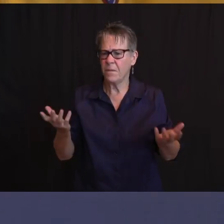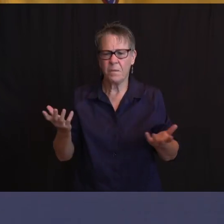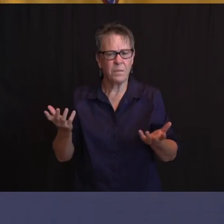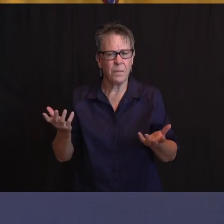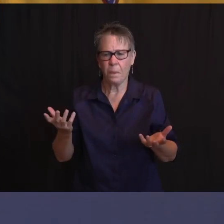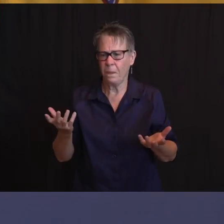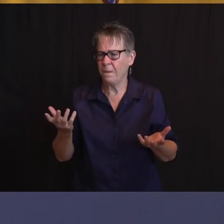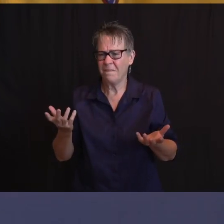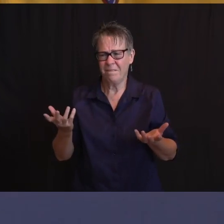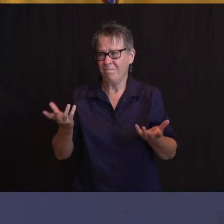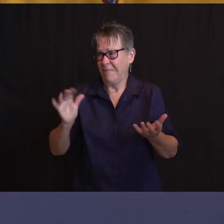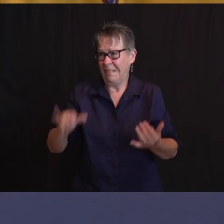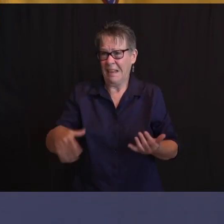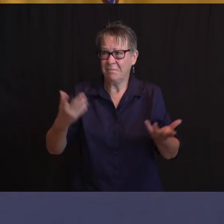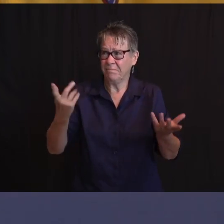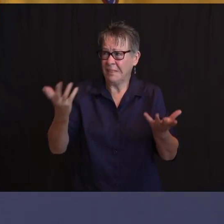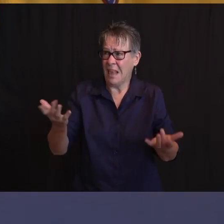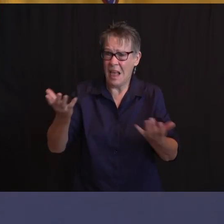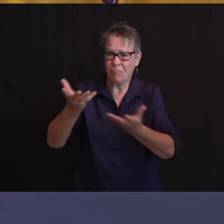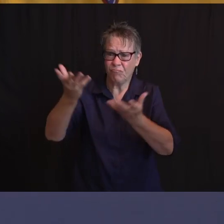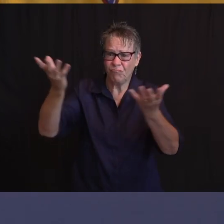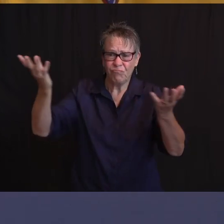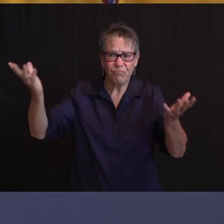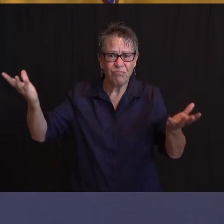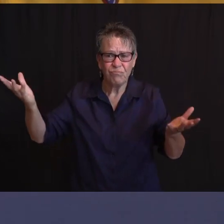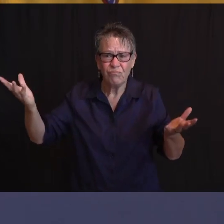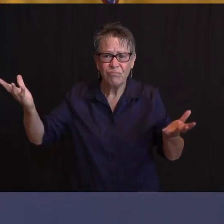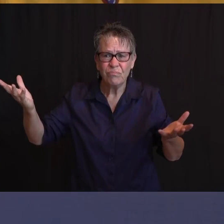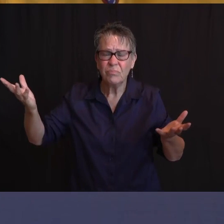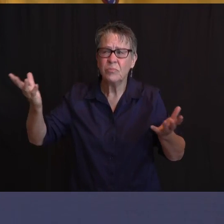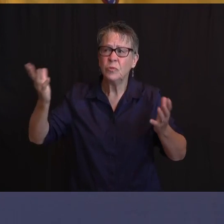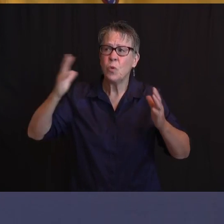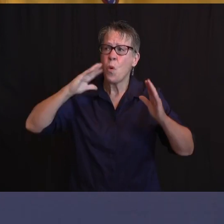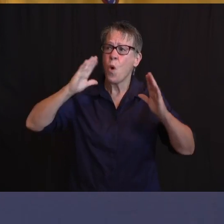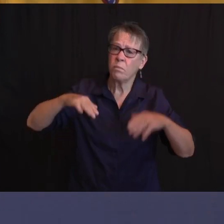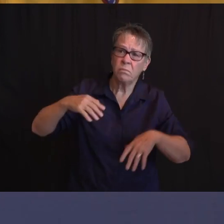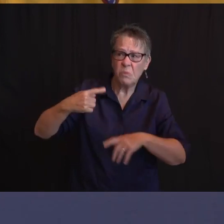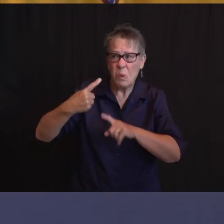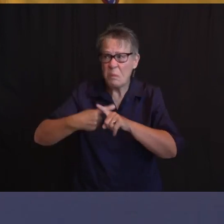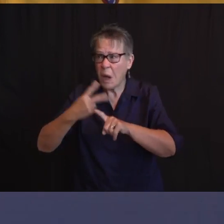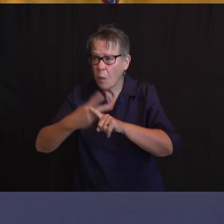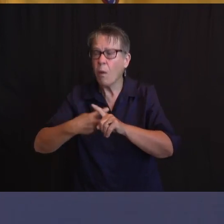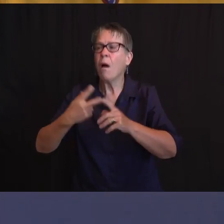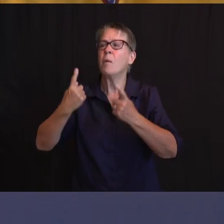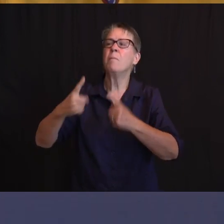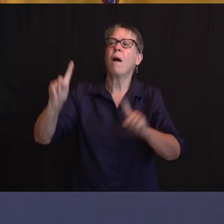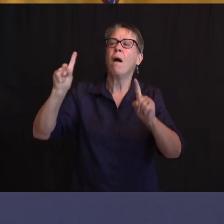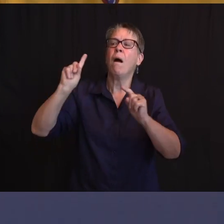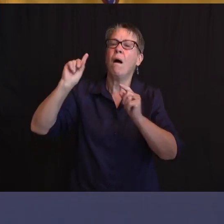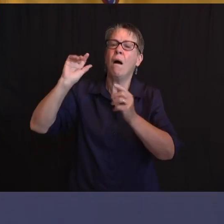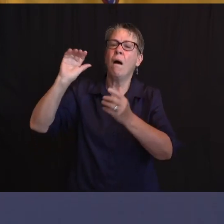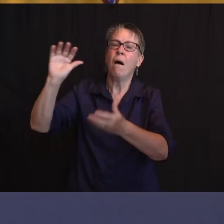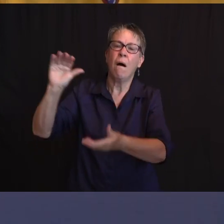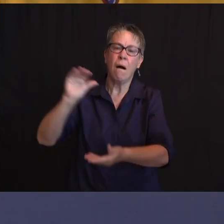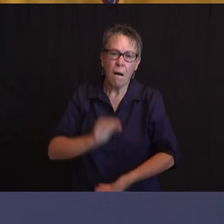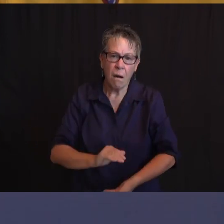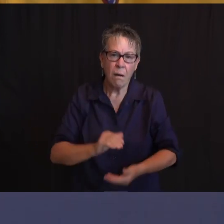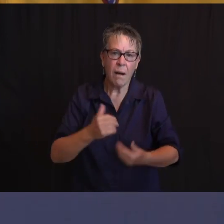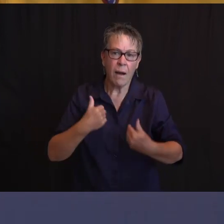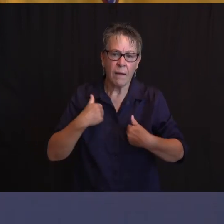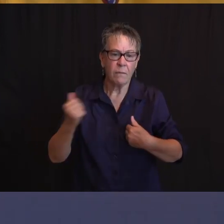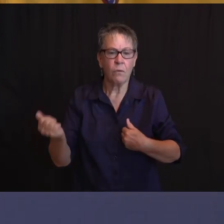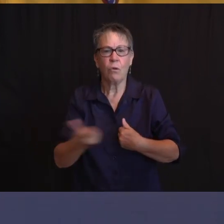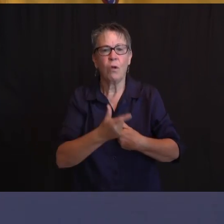believed would largely clear up in the next month to 2. So that's a big. But having said that, that's a big difference between if you're clearing